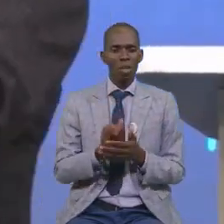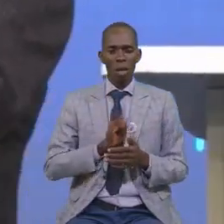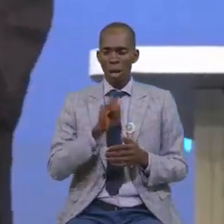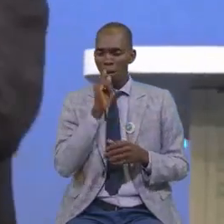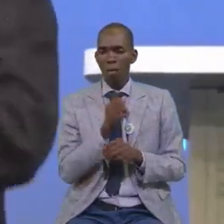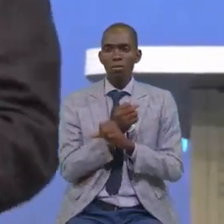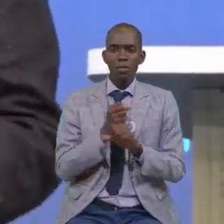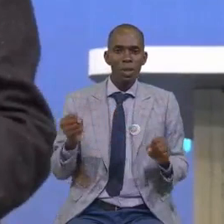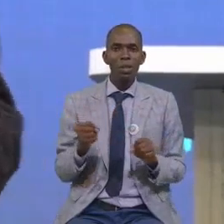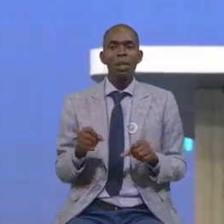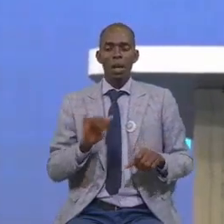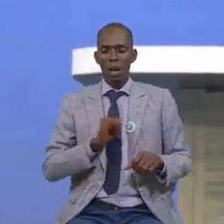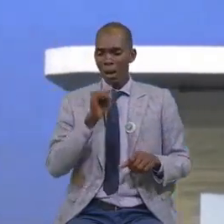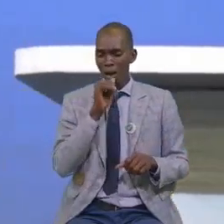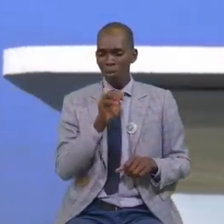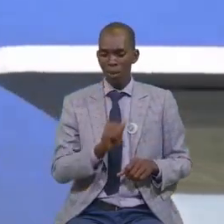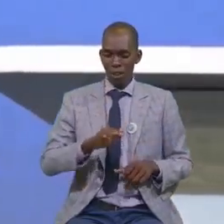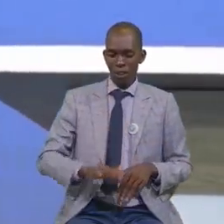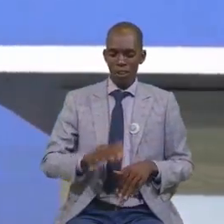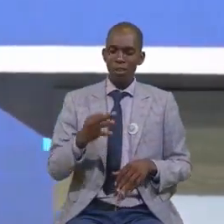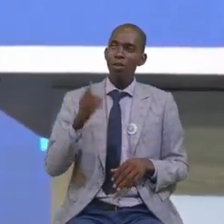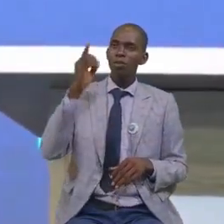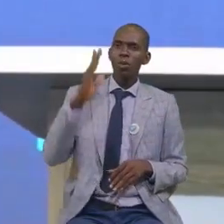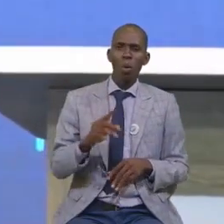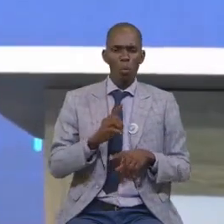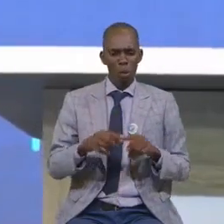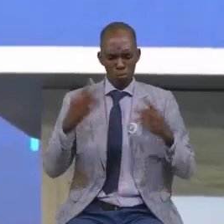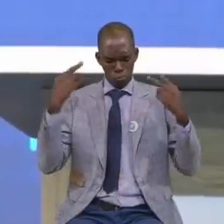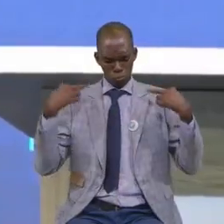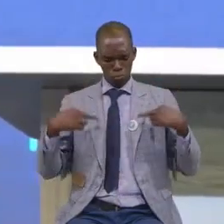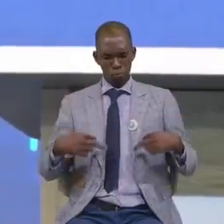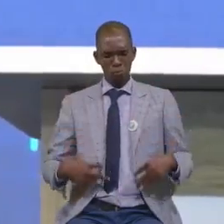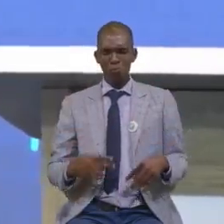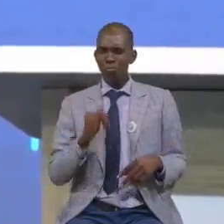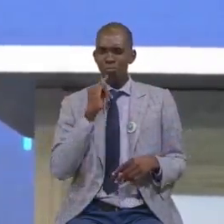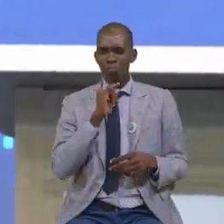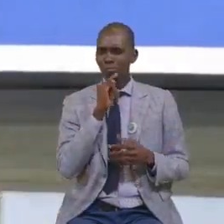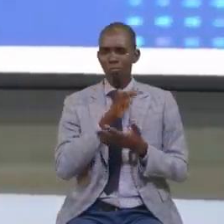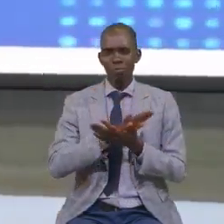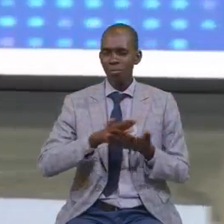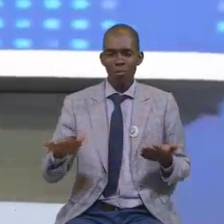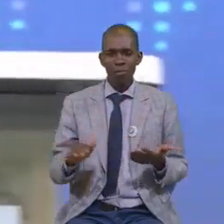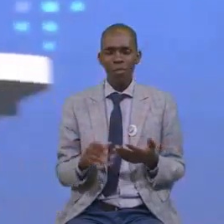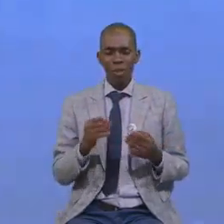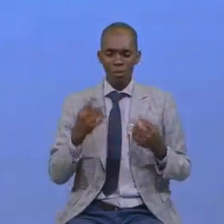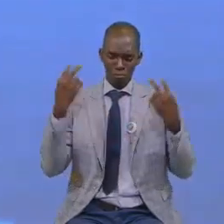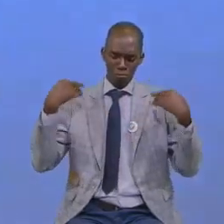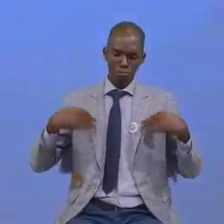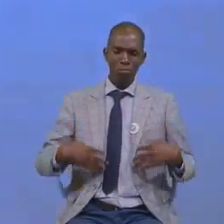a child of God, and his appearance is not clean. His appearance,